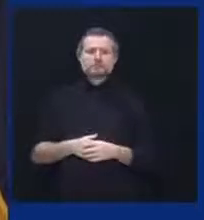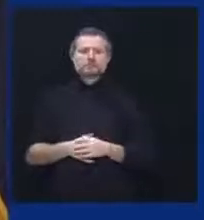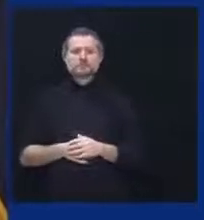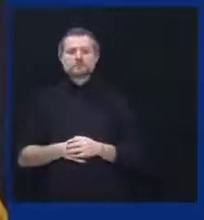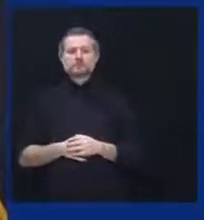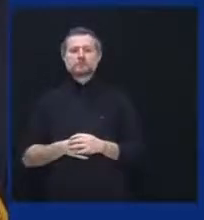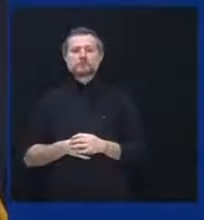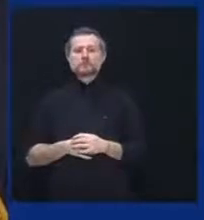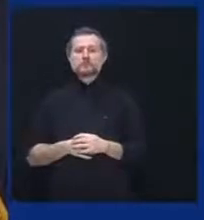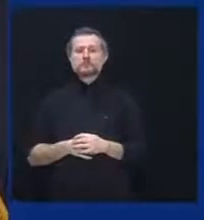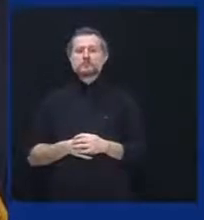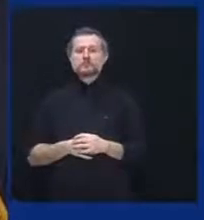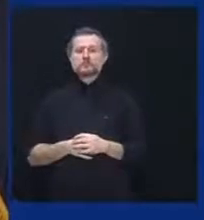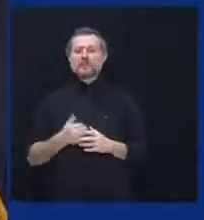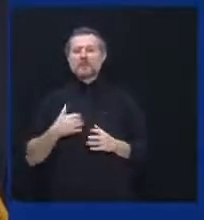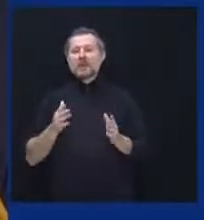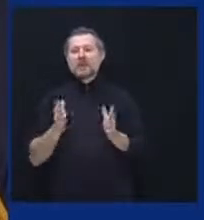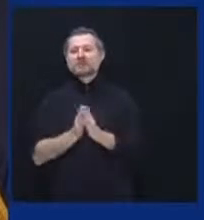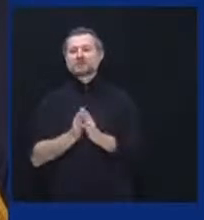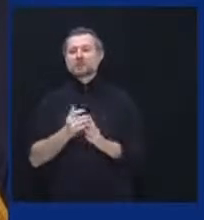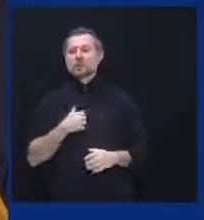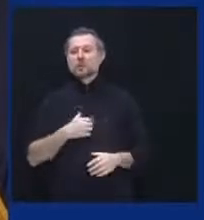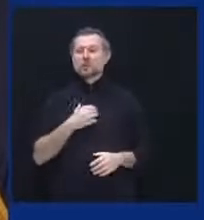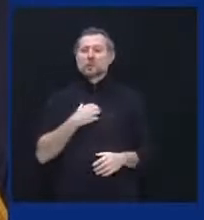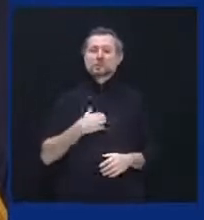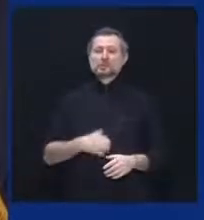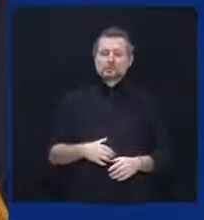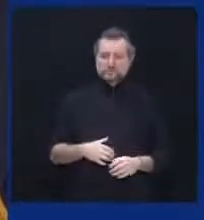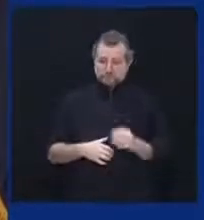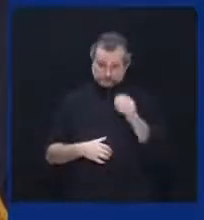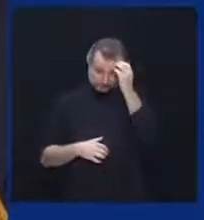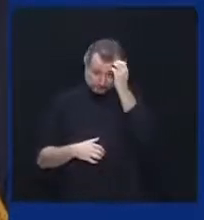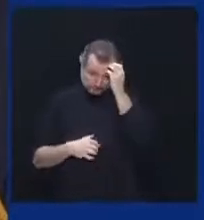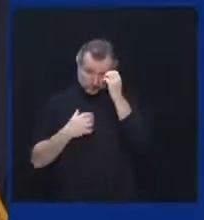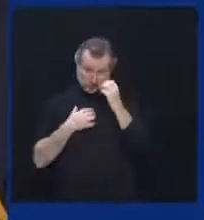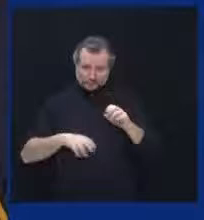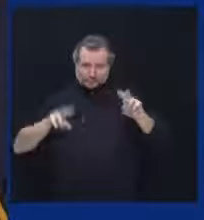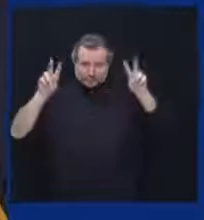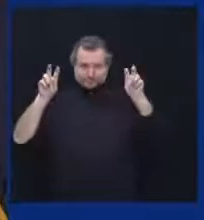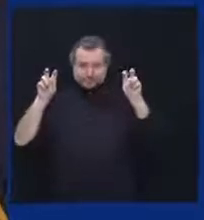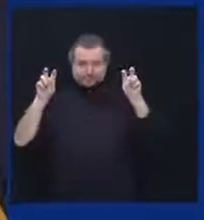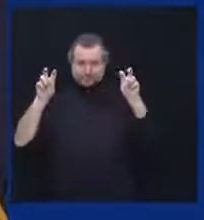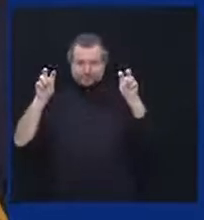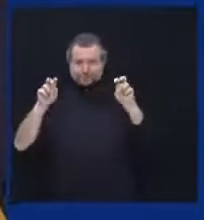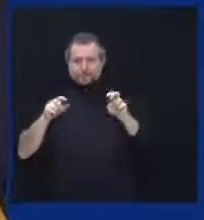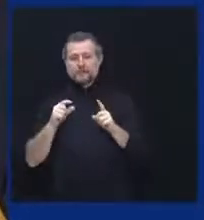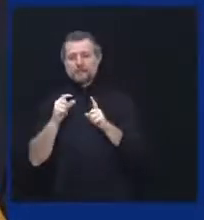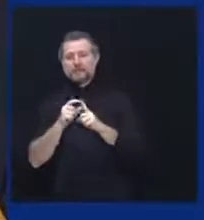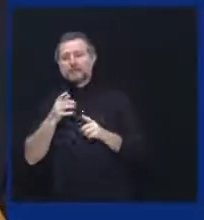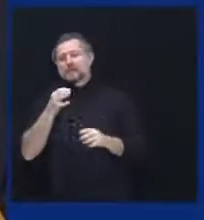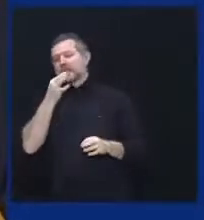What do you wish? When I say experts in air quotes,